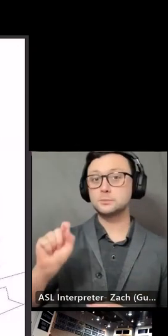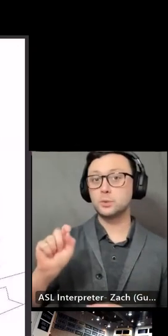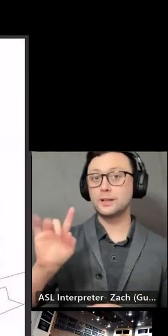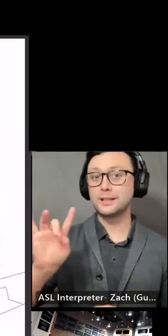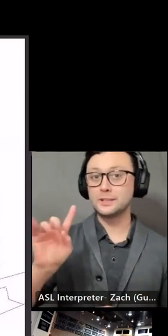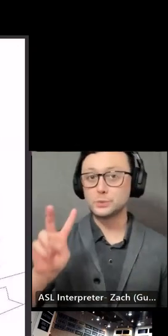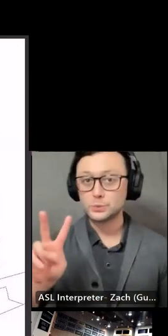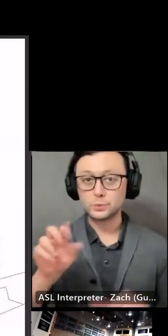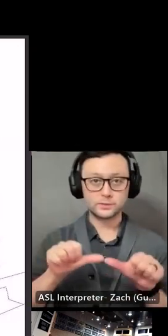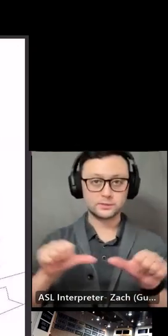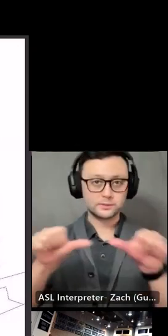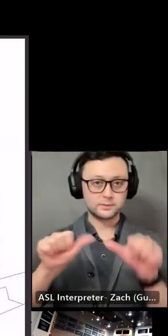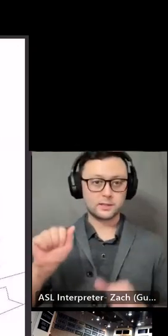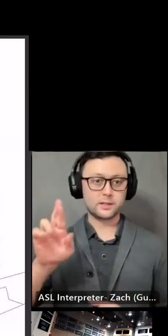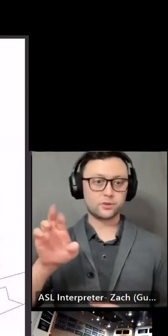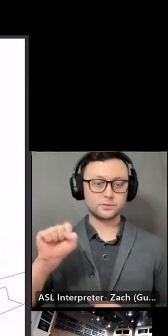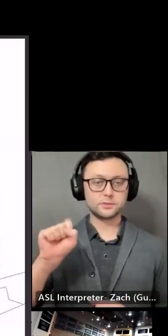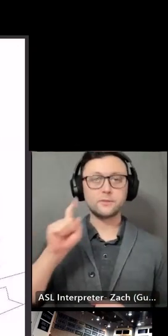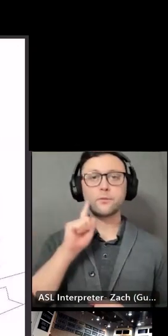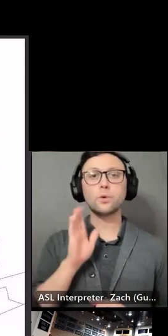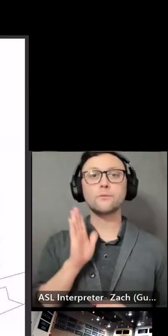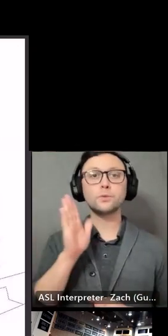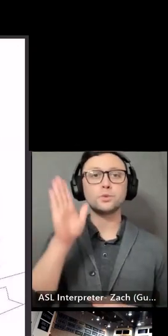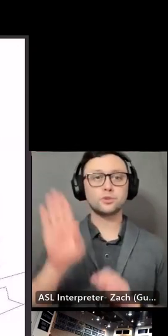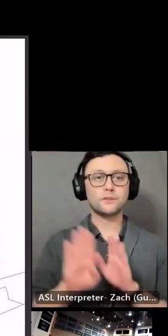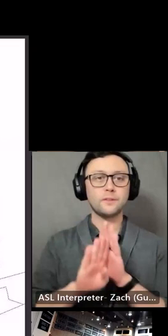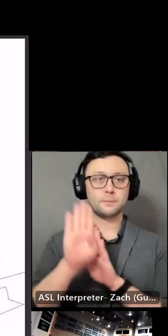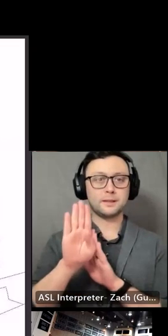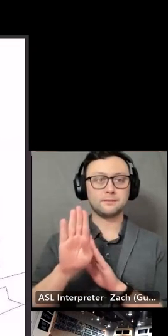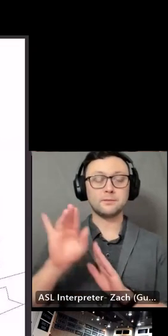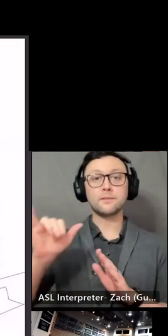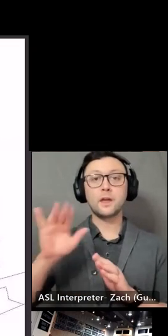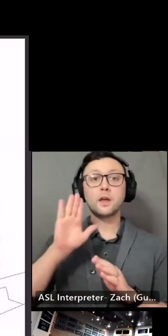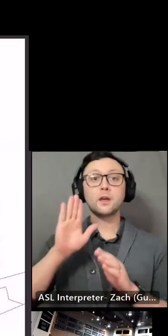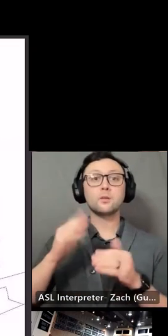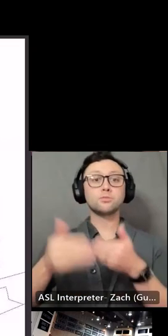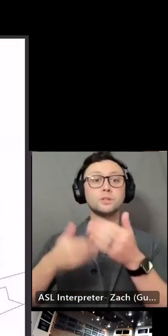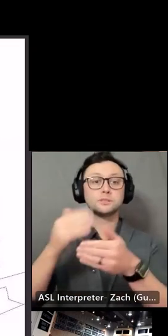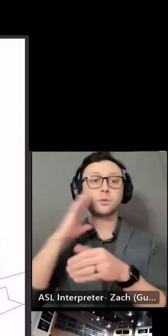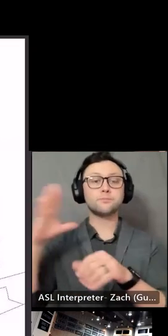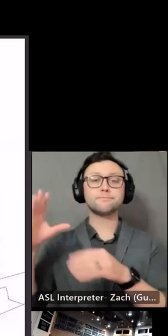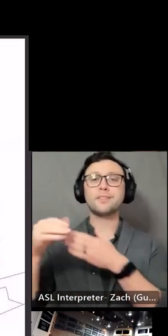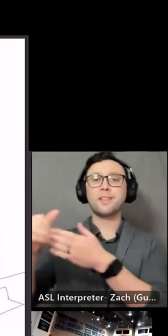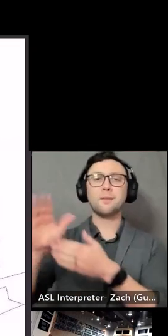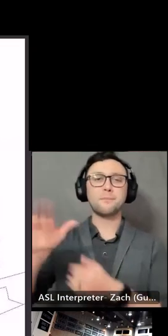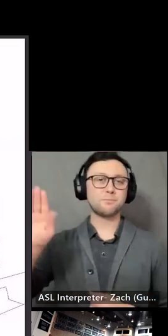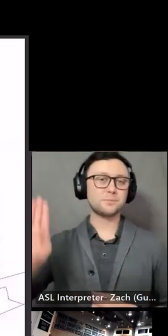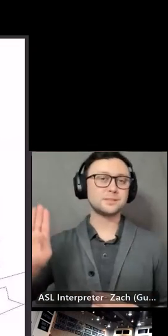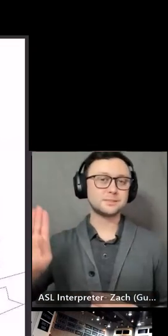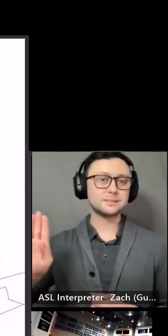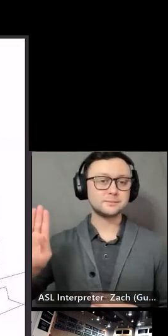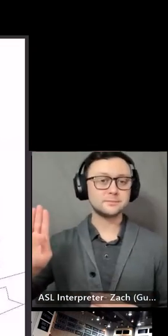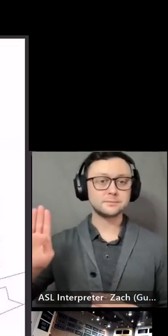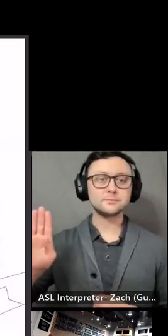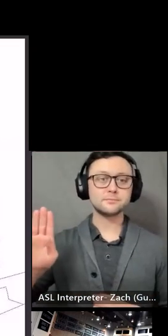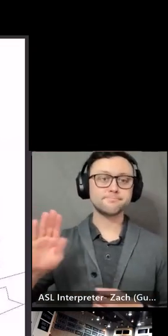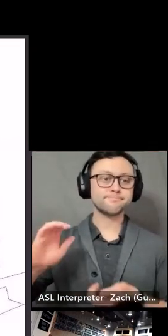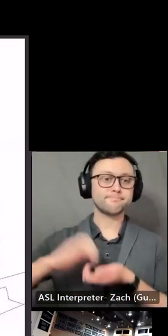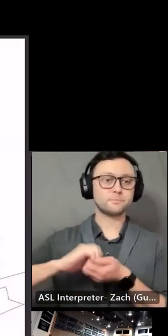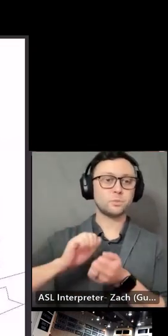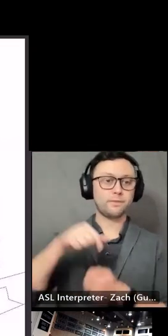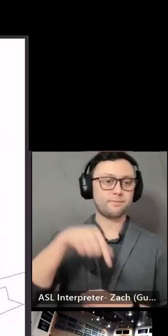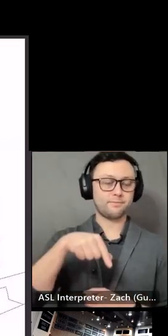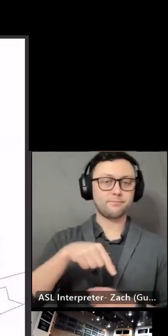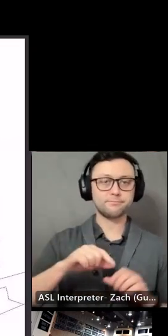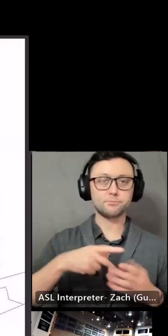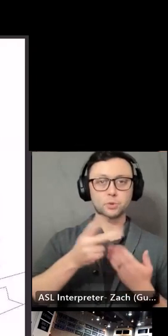acres for future development, a process that would be led, you know, by the city of Boston in conjunction with all of us.